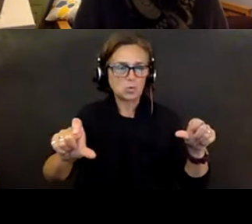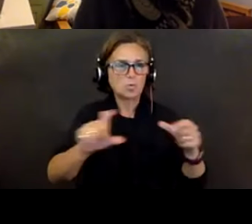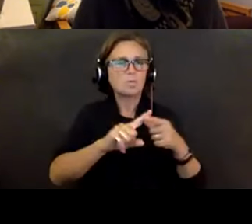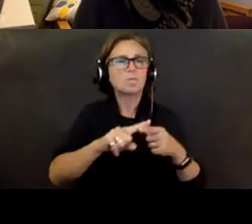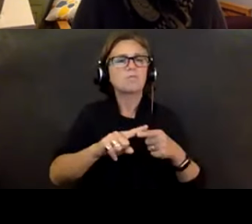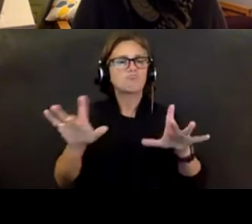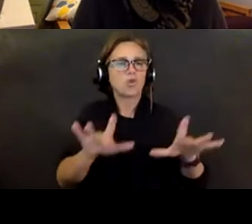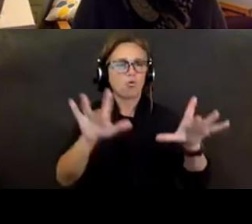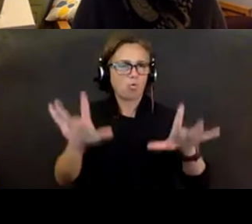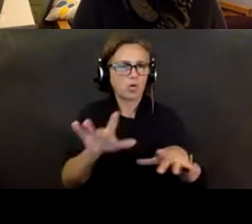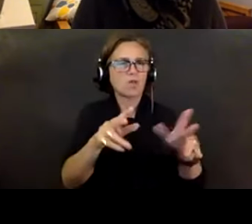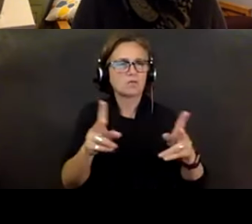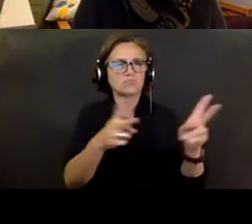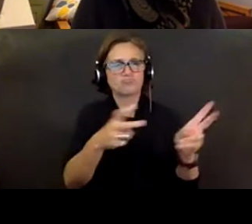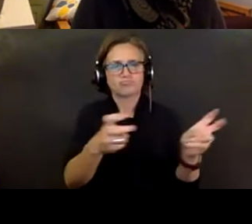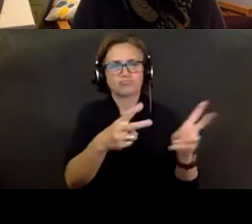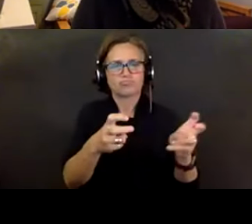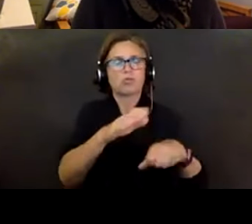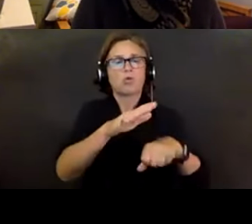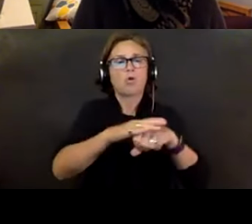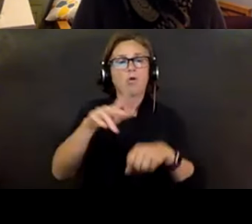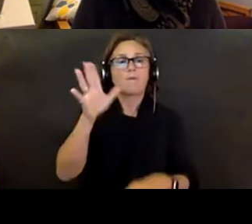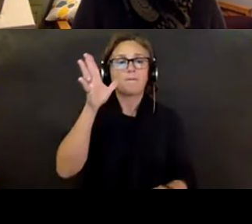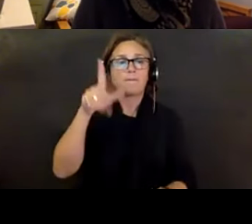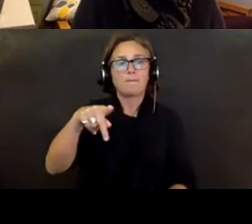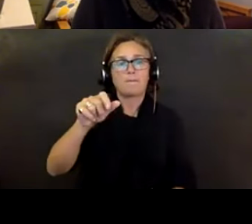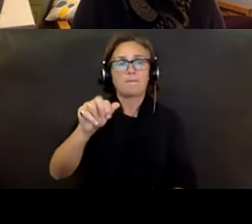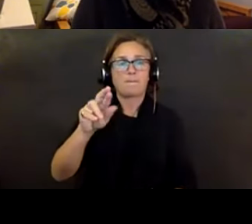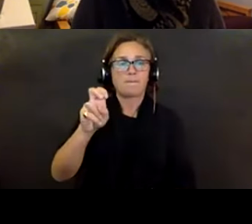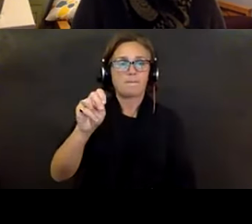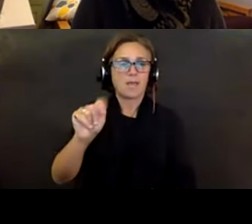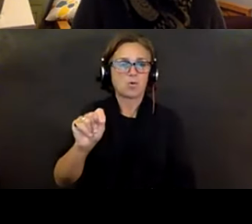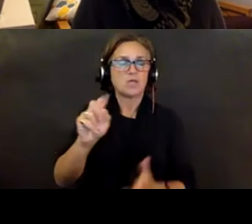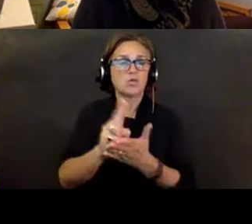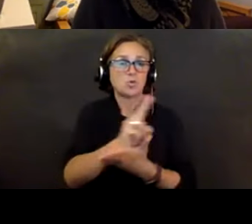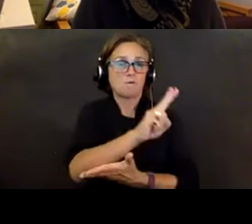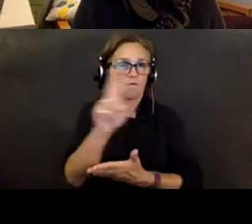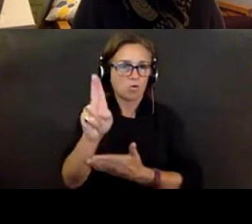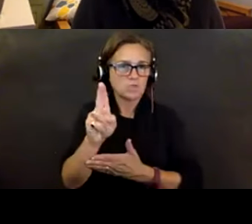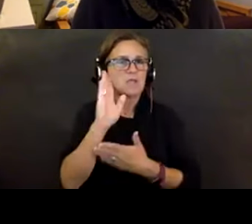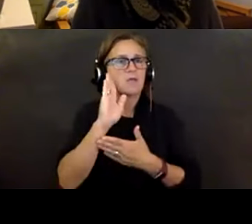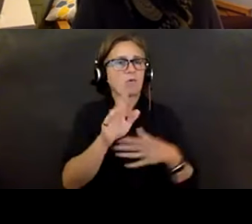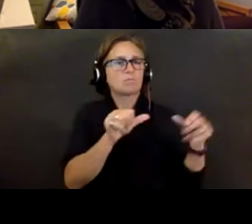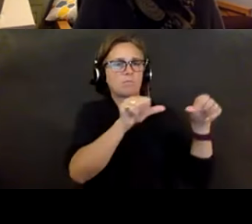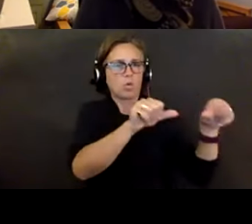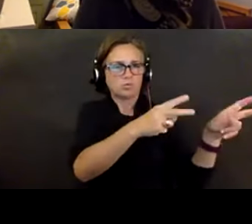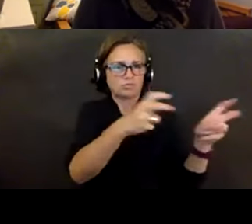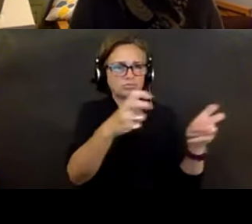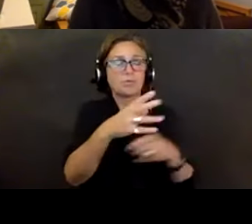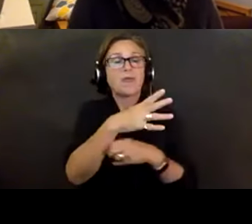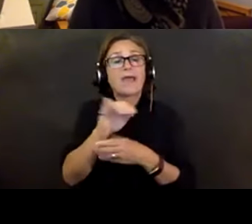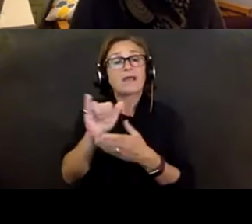website. And so we will also put resources, the article, or the policy statement from the American